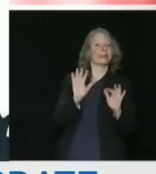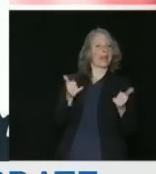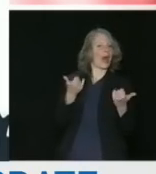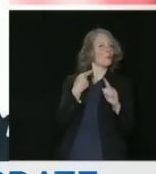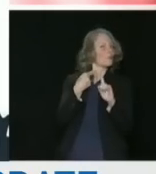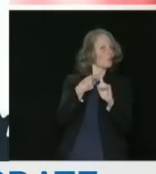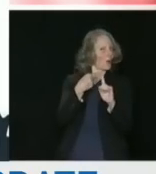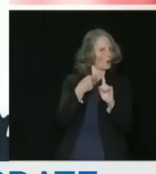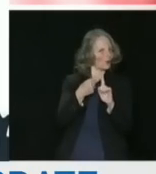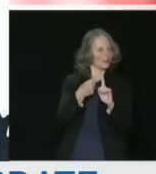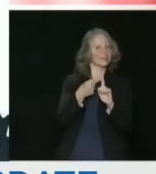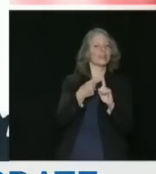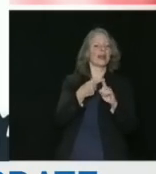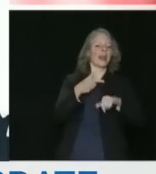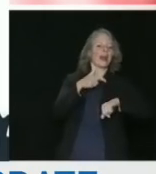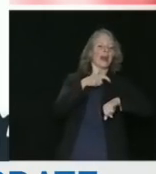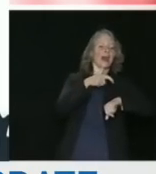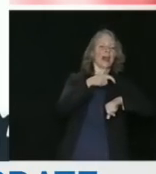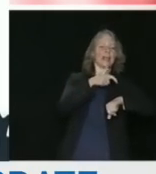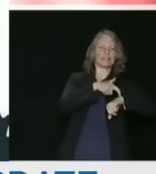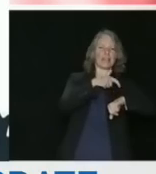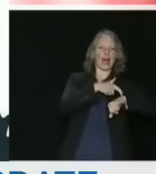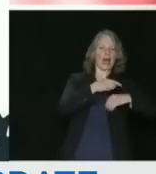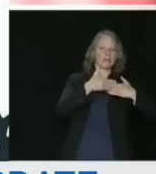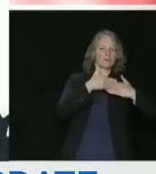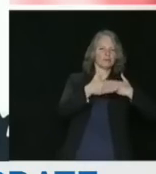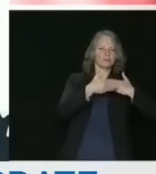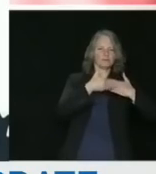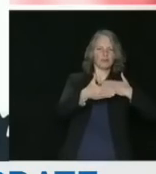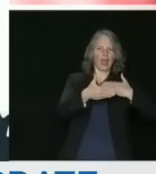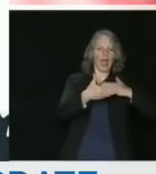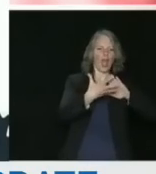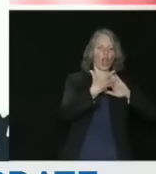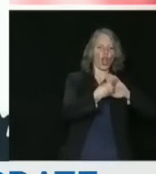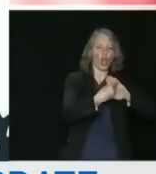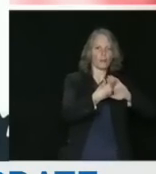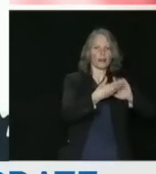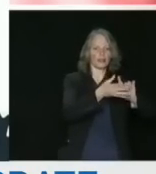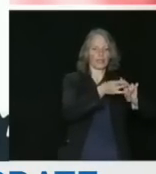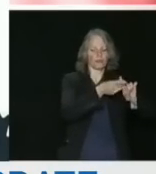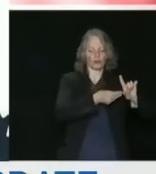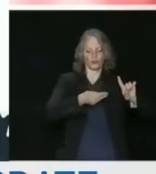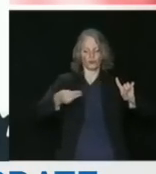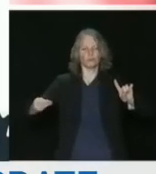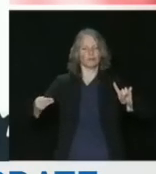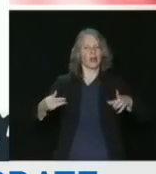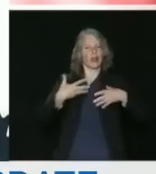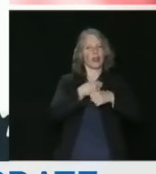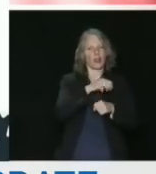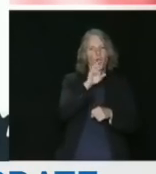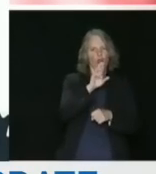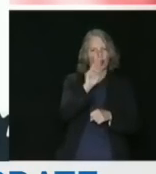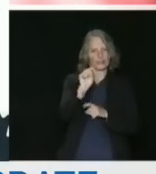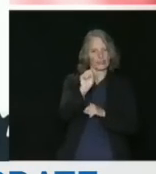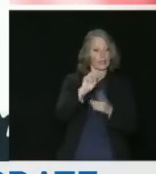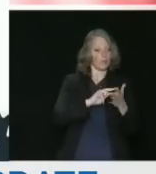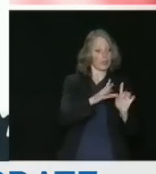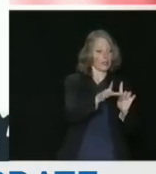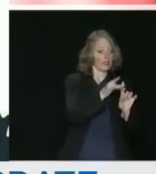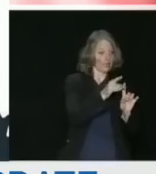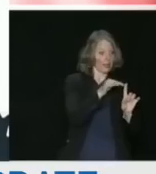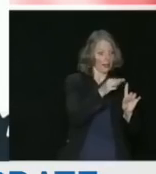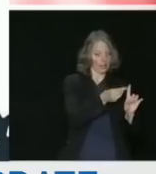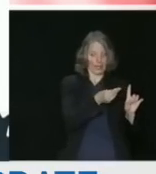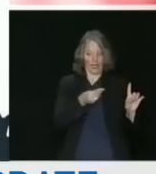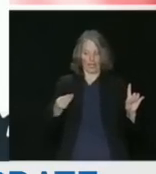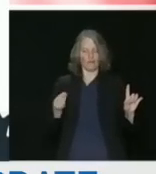Recall that the time-varying effective reproduction number, or RT, represents how many people are being infected by each new case.